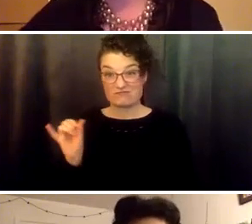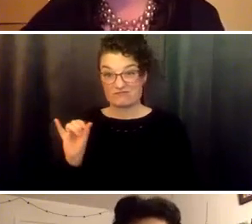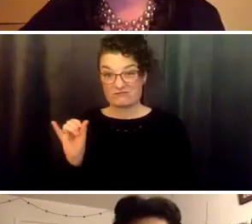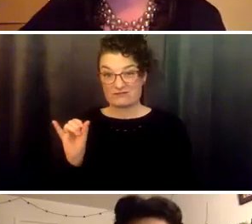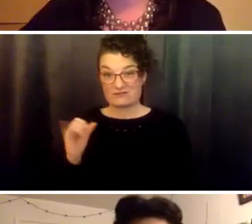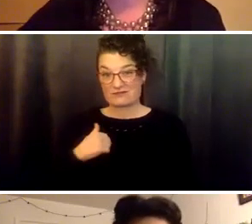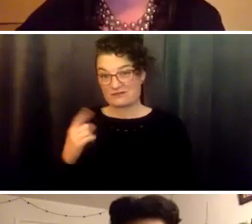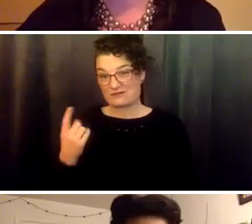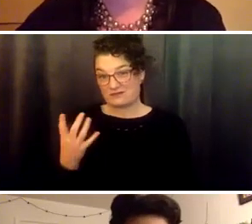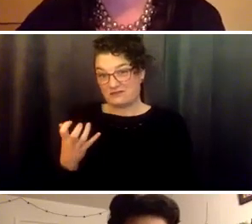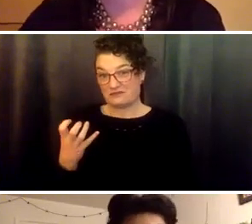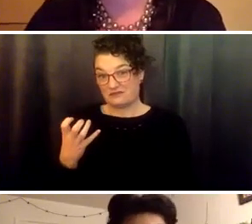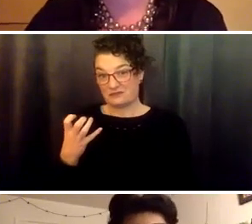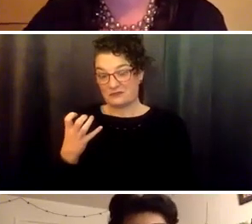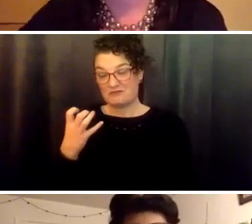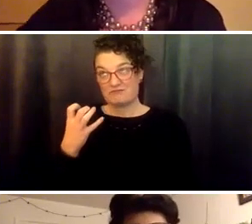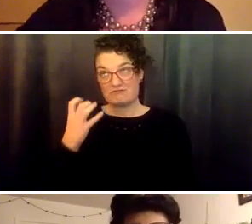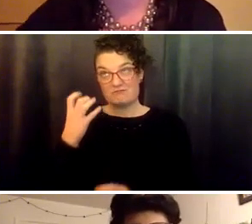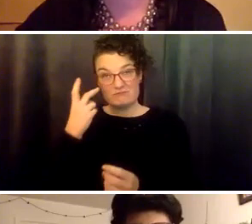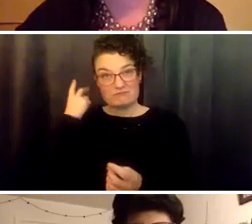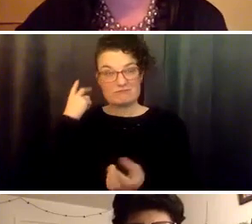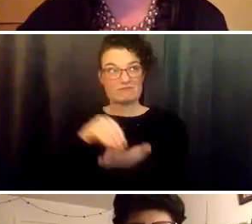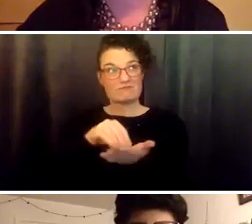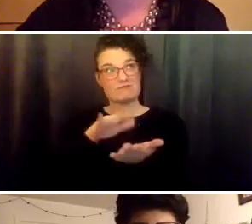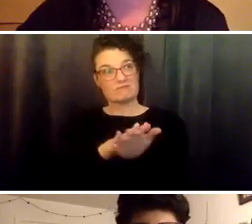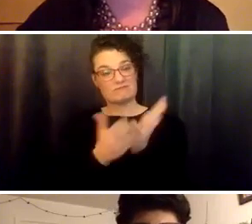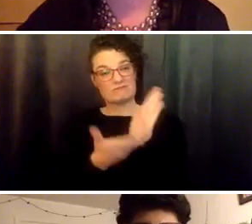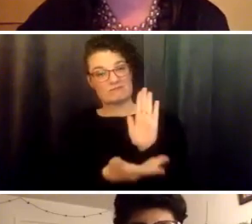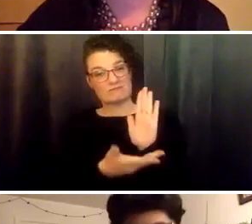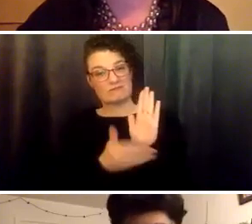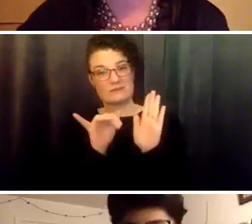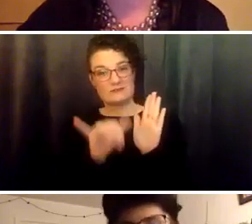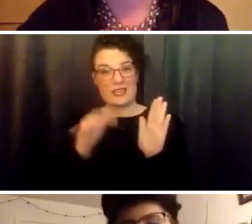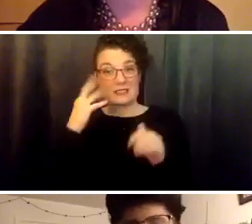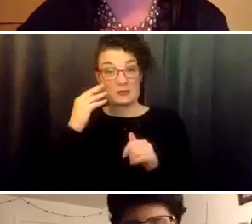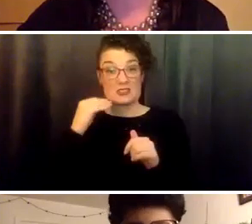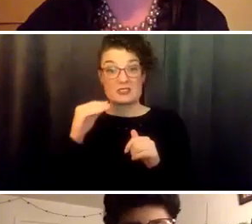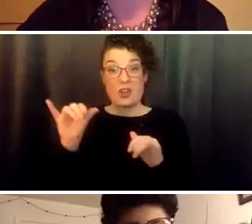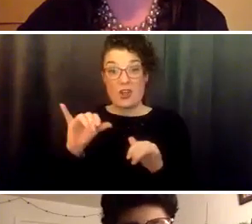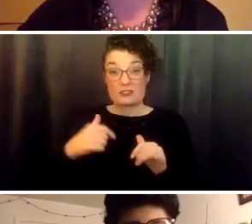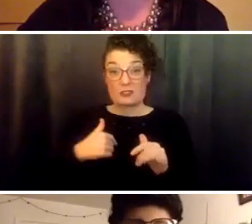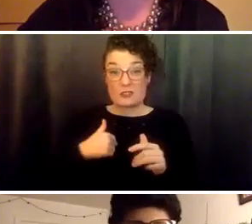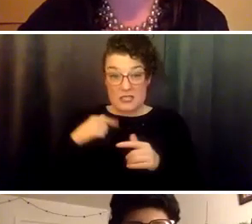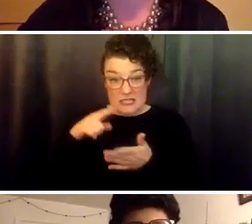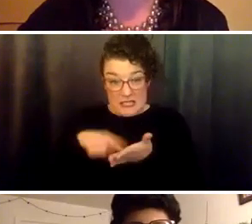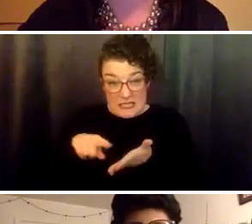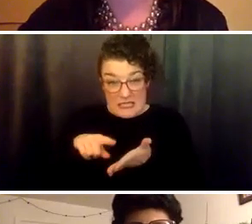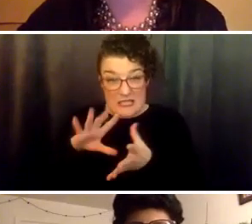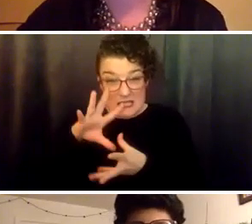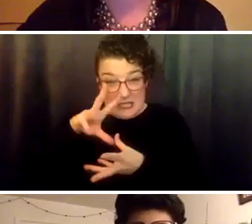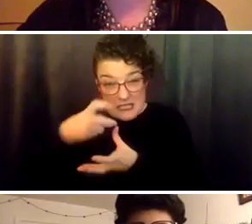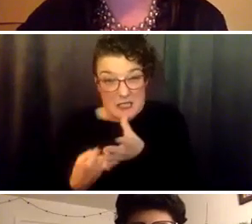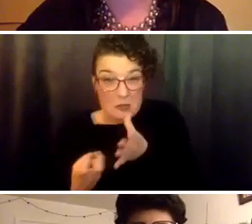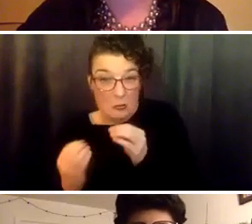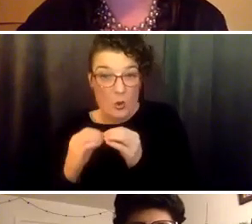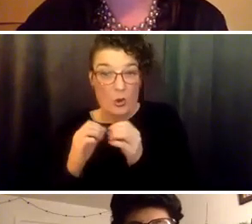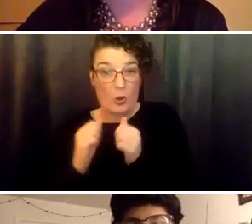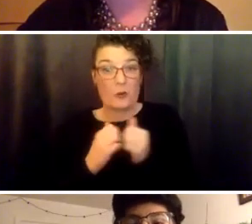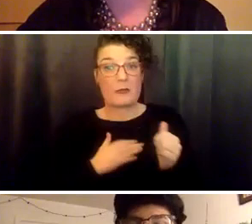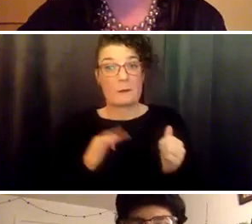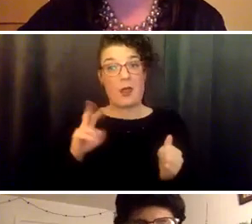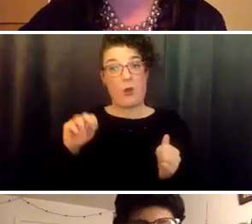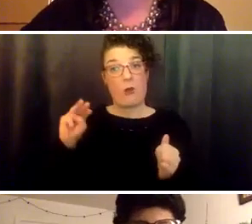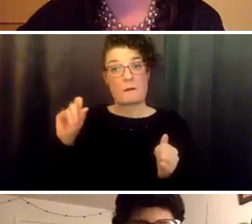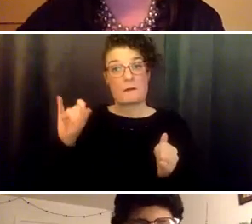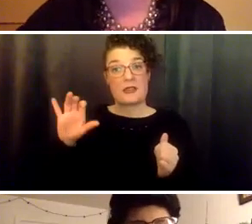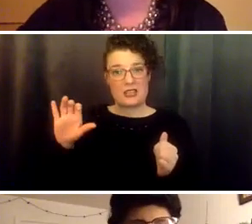I just wanted to commemorate that experience. And also, as I've leaned in further into my masculinity, to also sort of